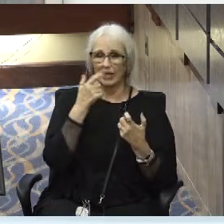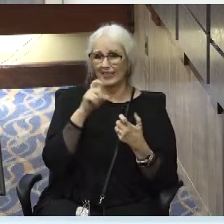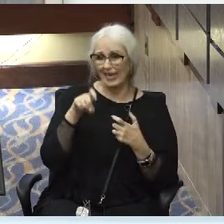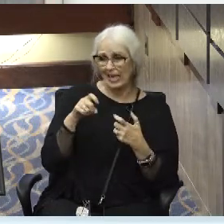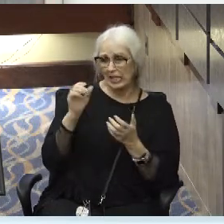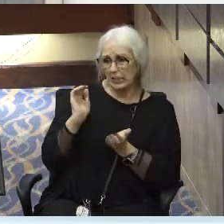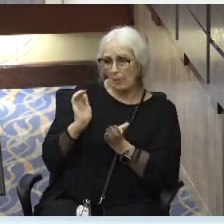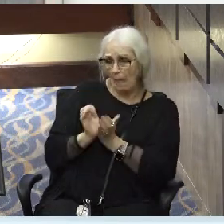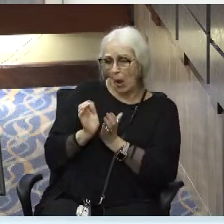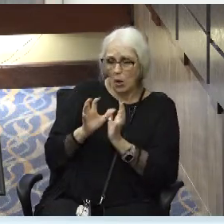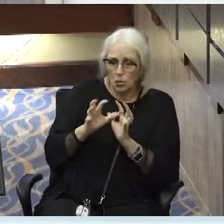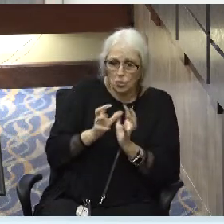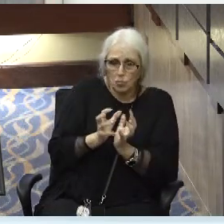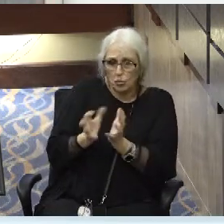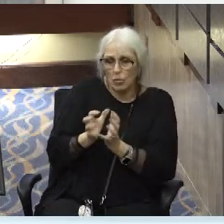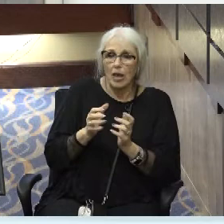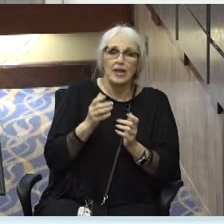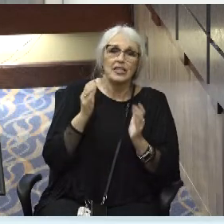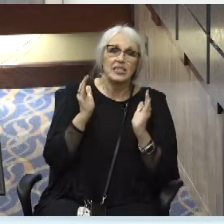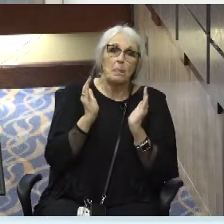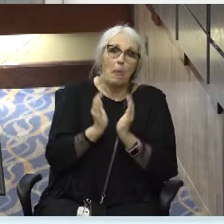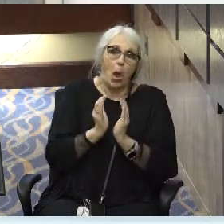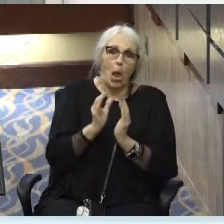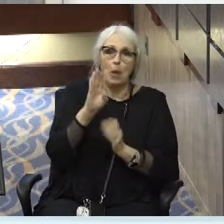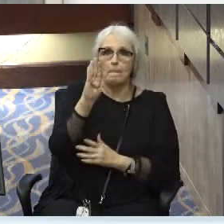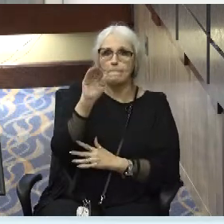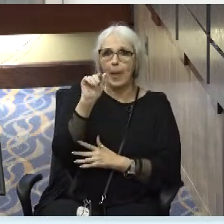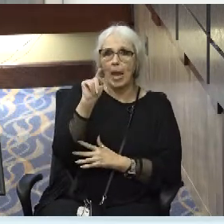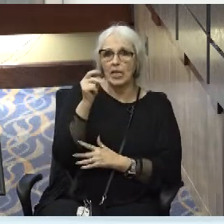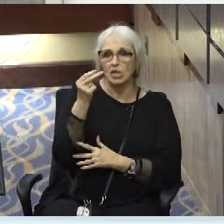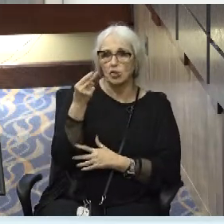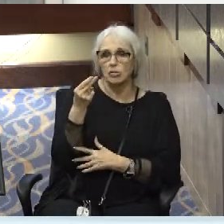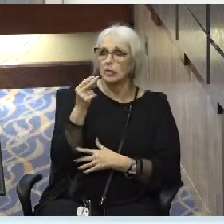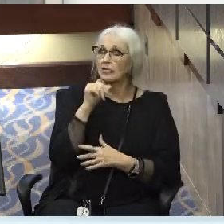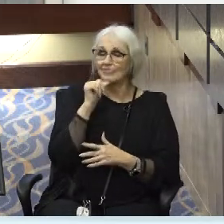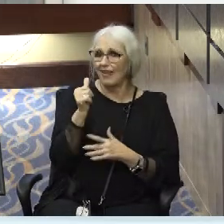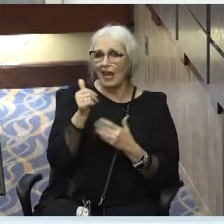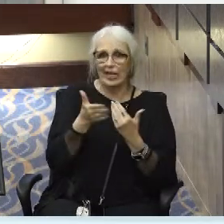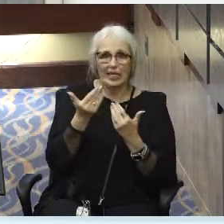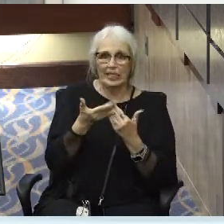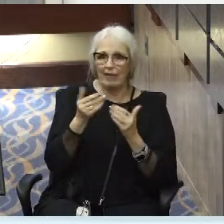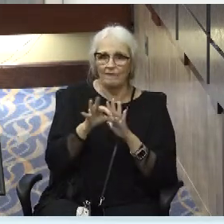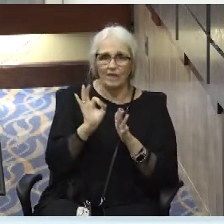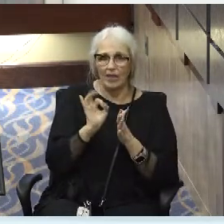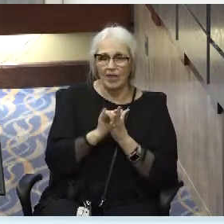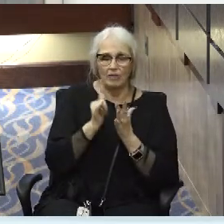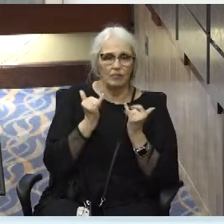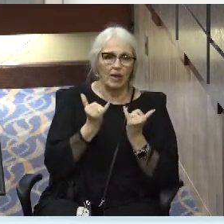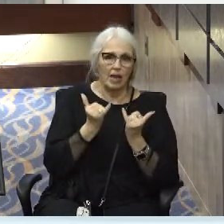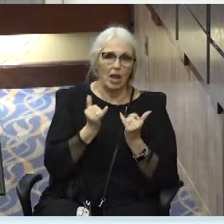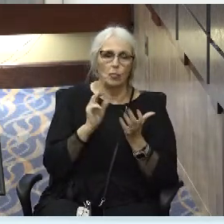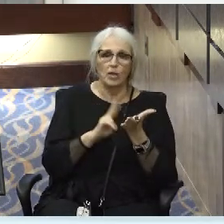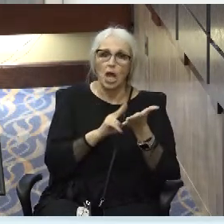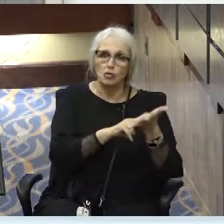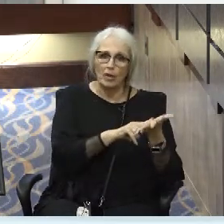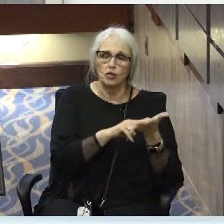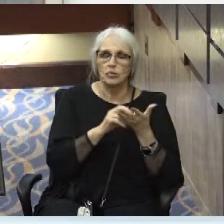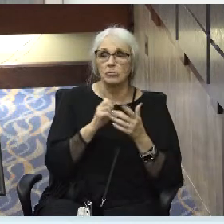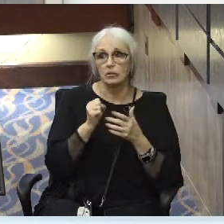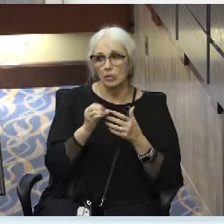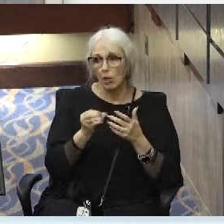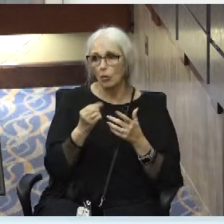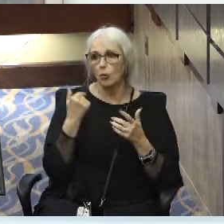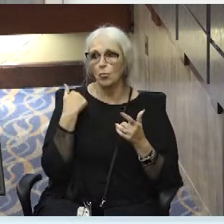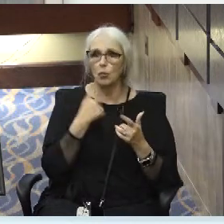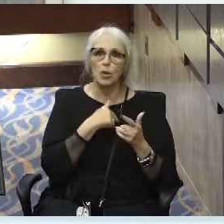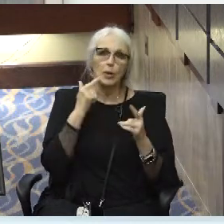don't need a ton of trucks. They need a small batch, and that's just not as readily available right now to the contractors. So we're expecting